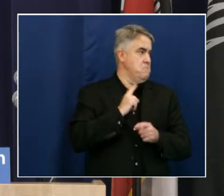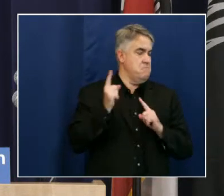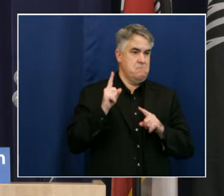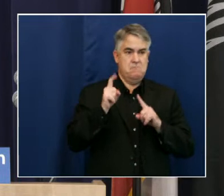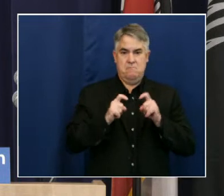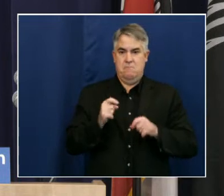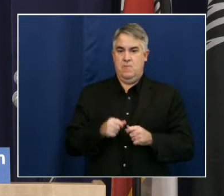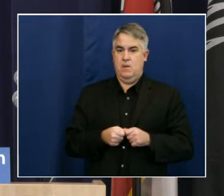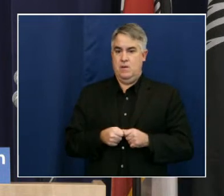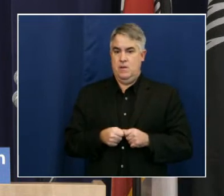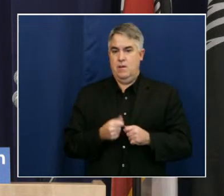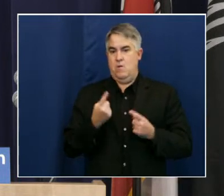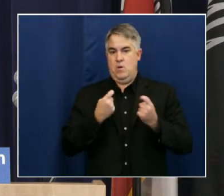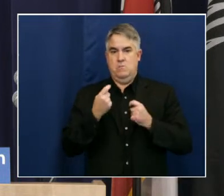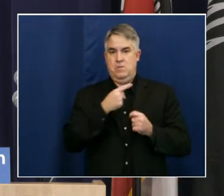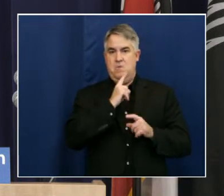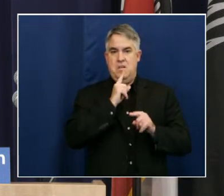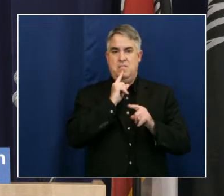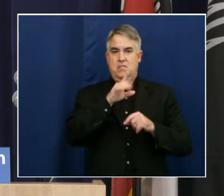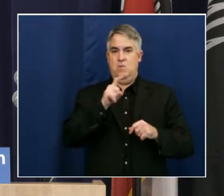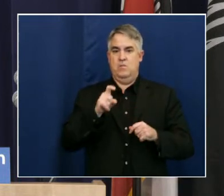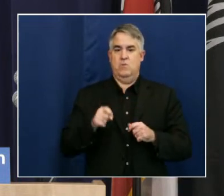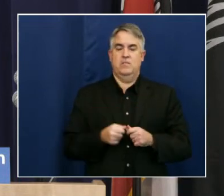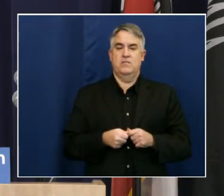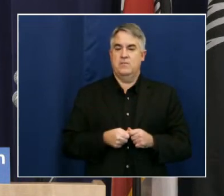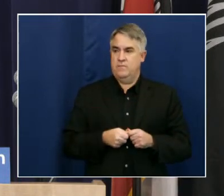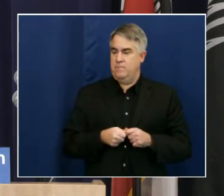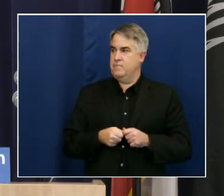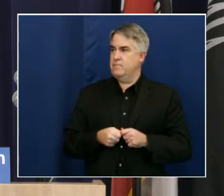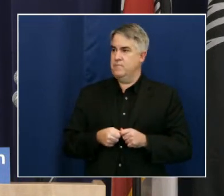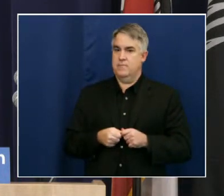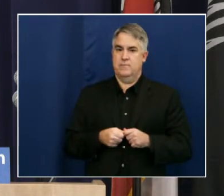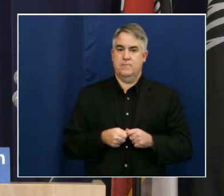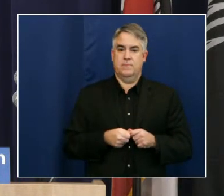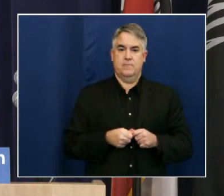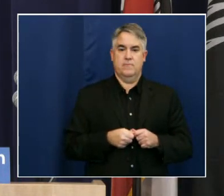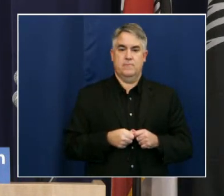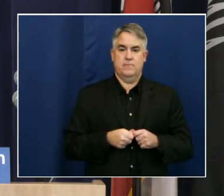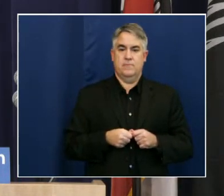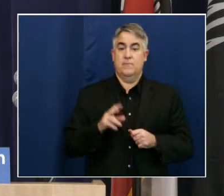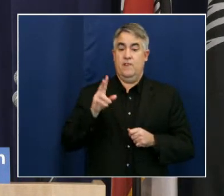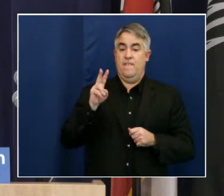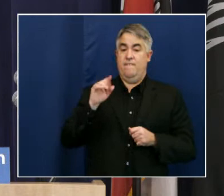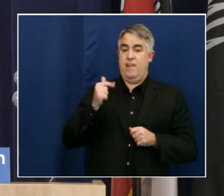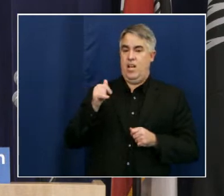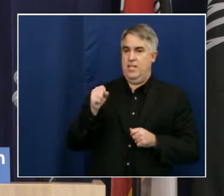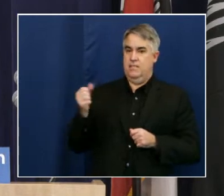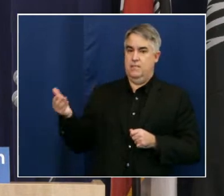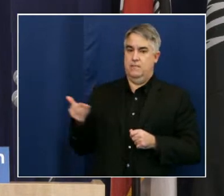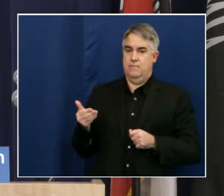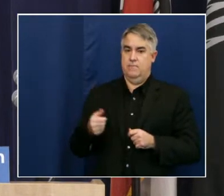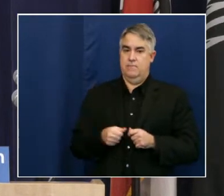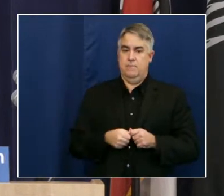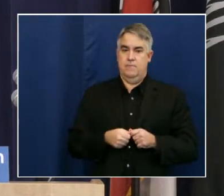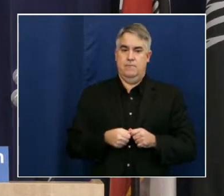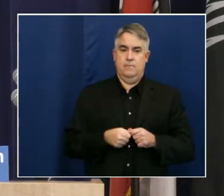questions that you may have about any aspects of COVID-19. So at this point, I'll turn it over to Supervisor Nora Vargas.